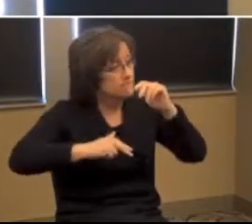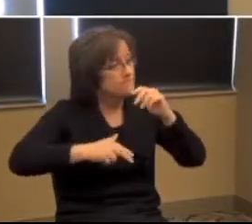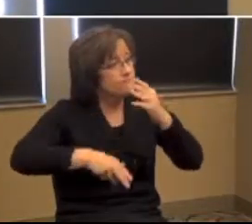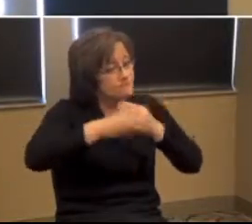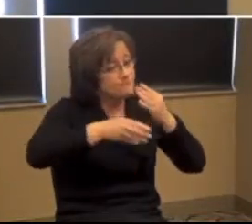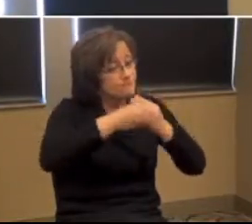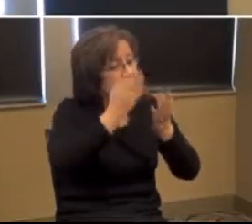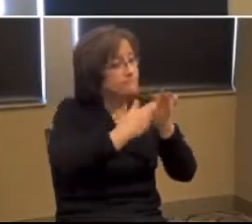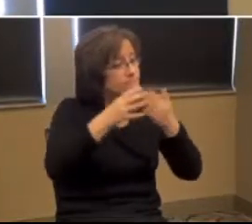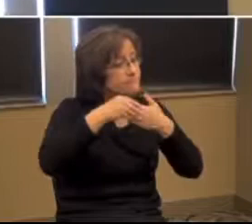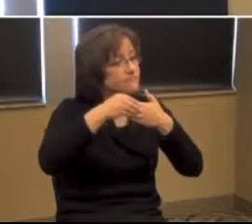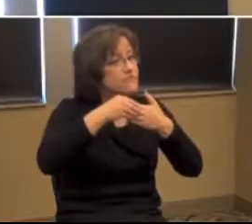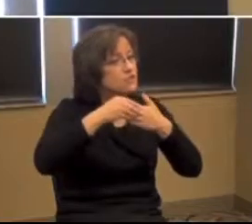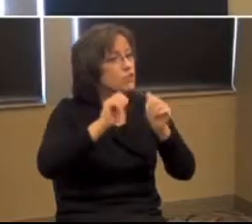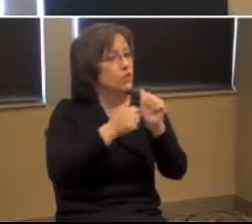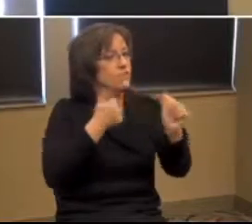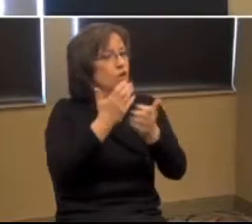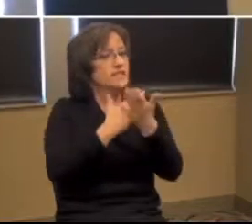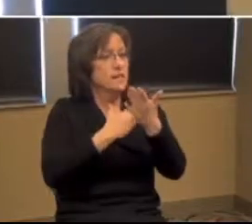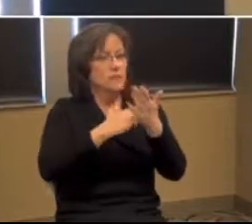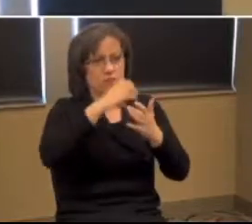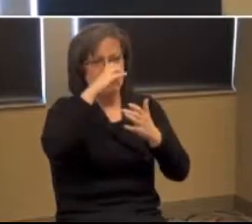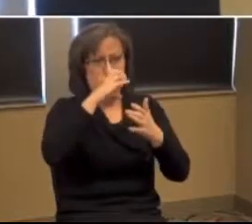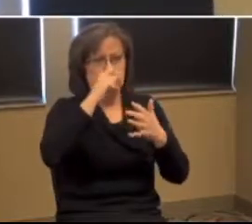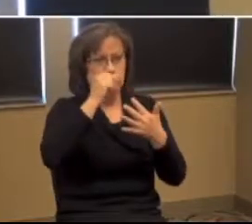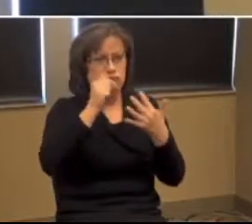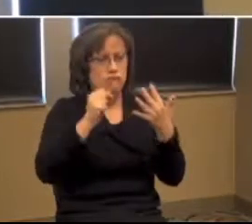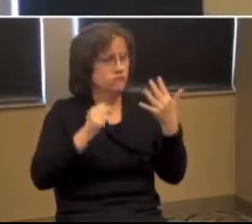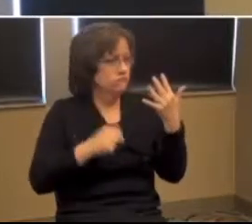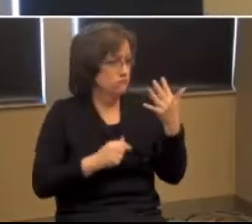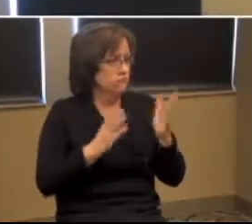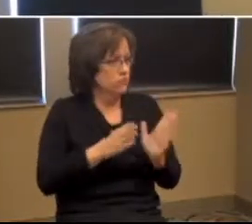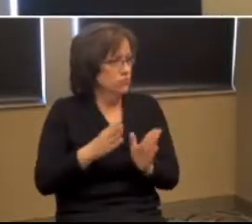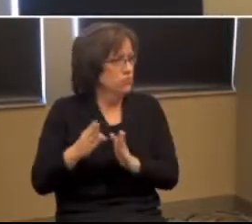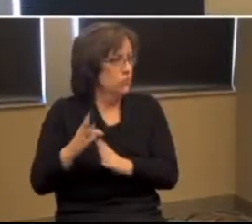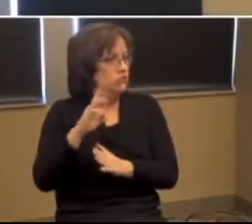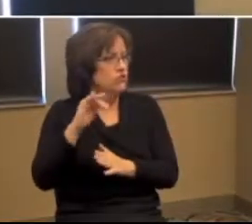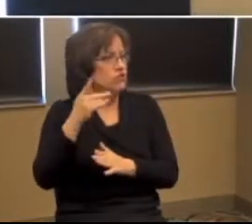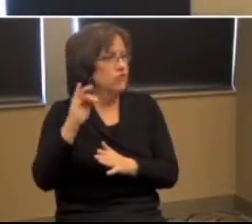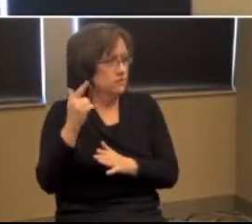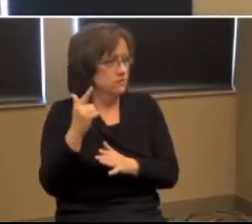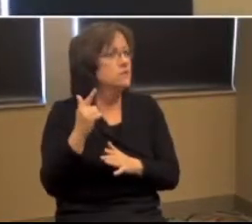of that rigidity. So we'll talk about that a little bit more in a little bit.